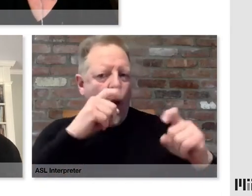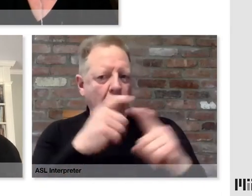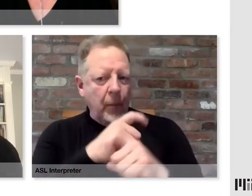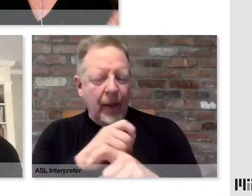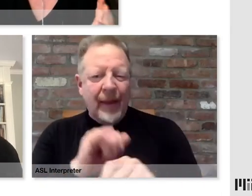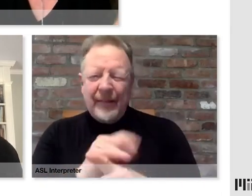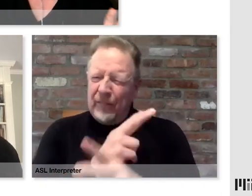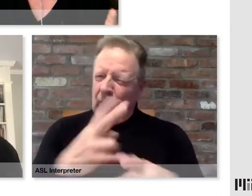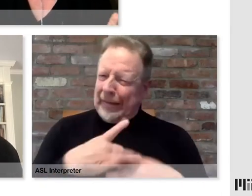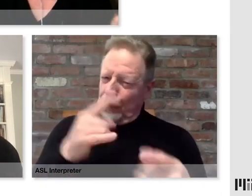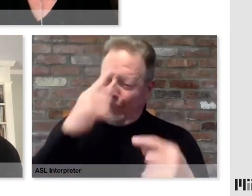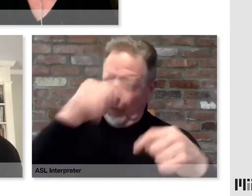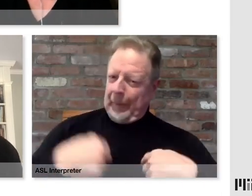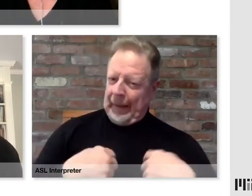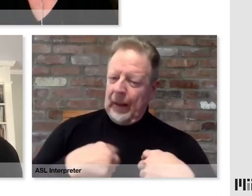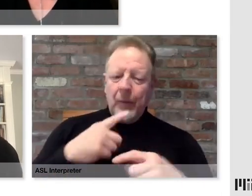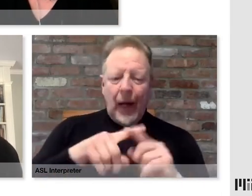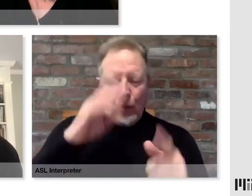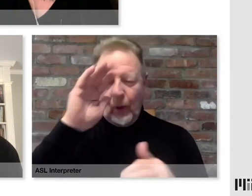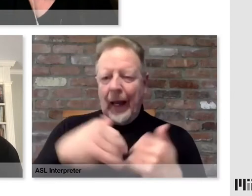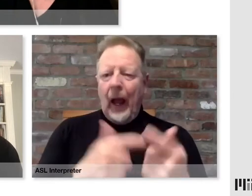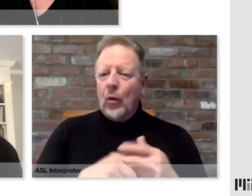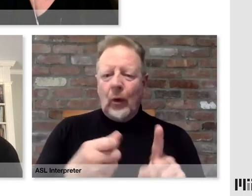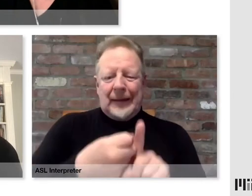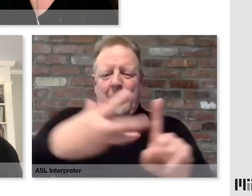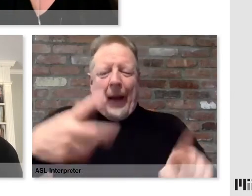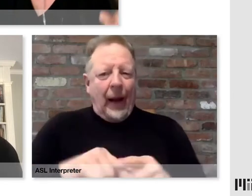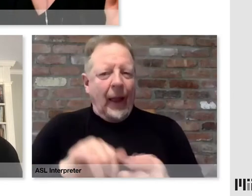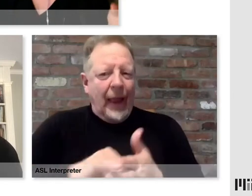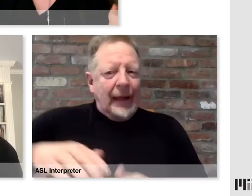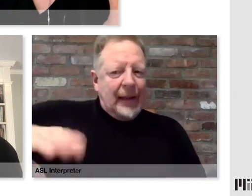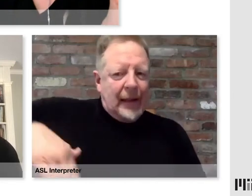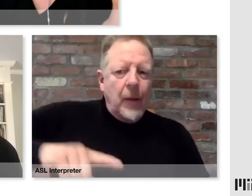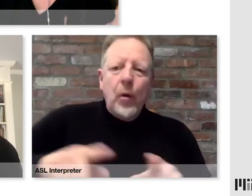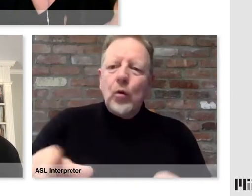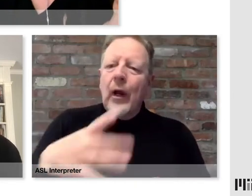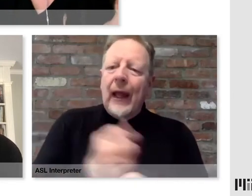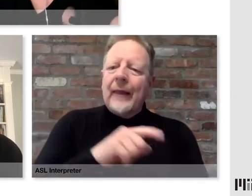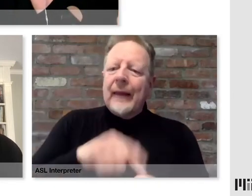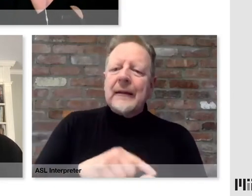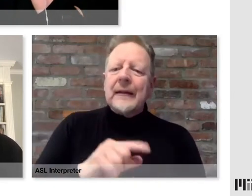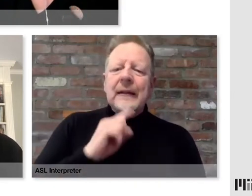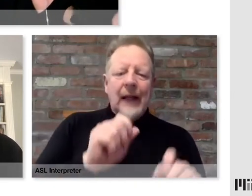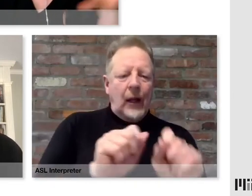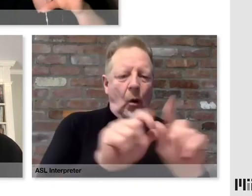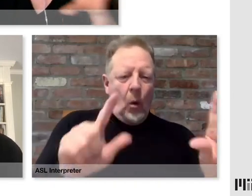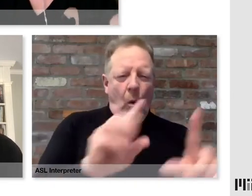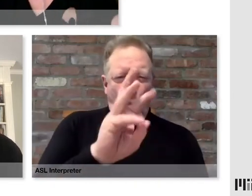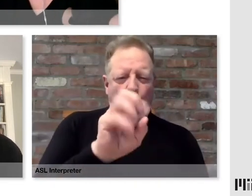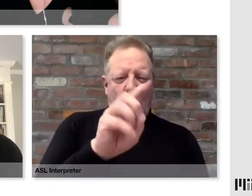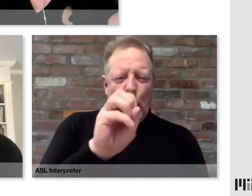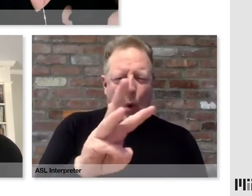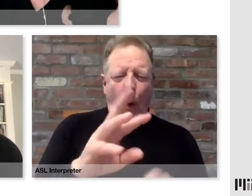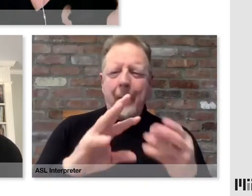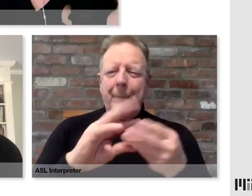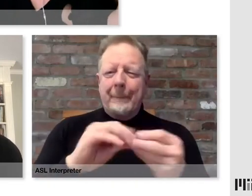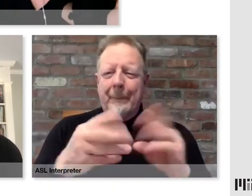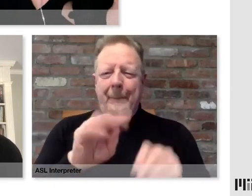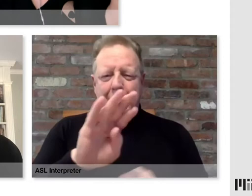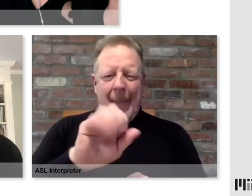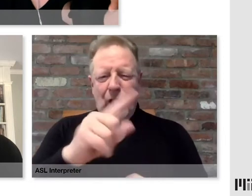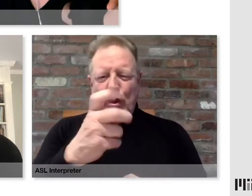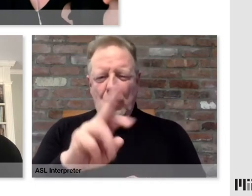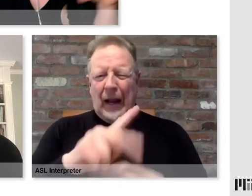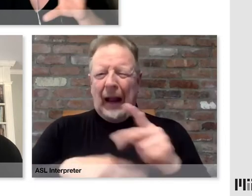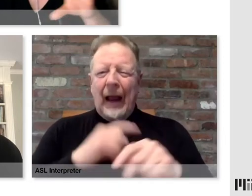interesting to me, but I don't know how to expand on that yet. But you get these like window messenger kind of situation